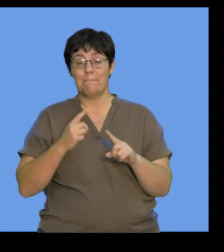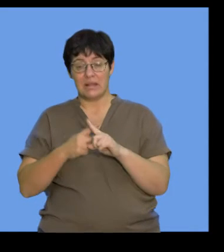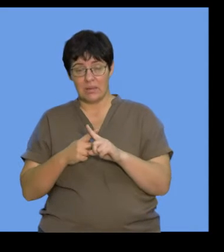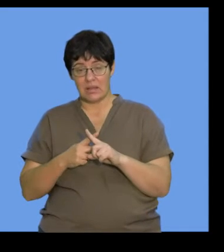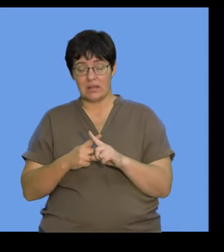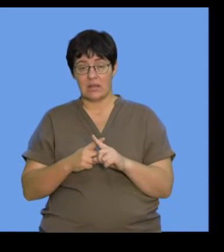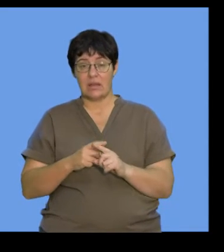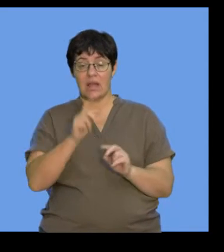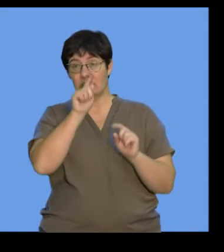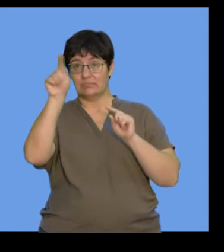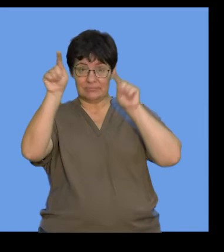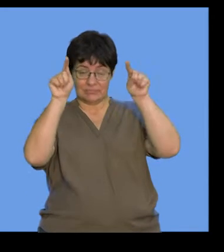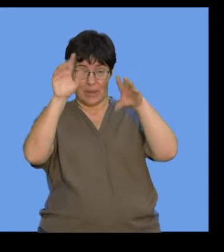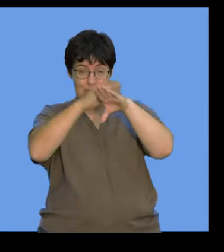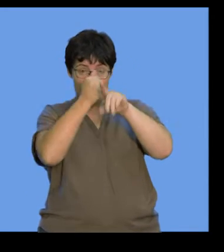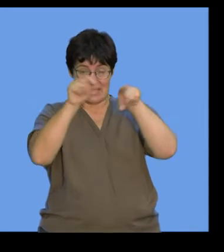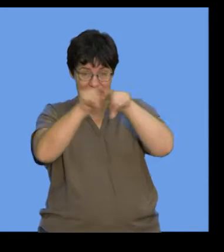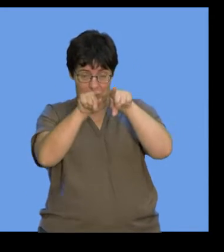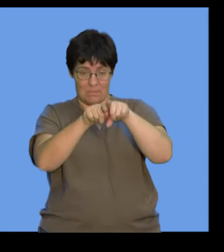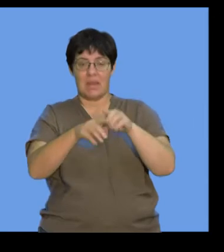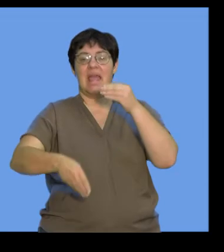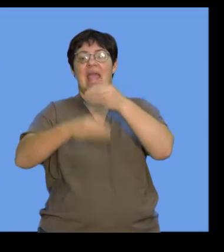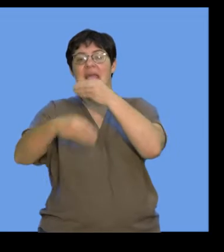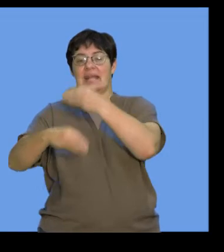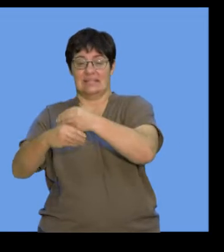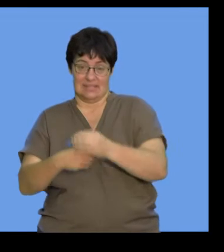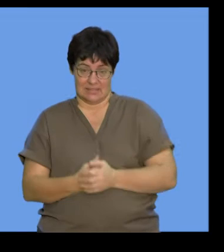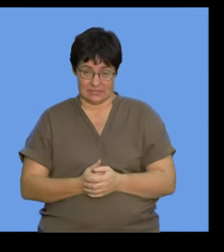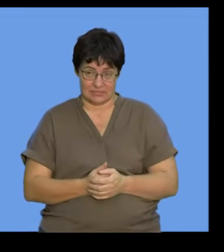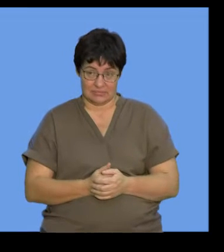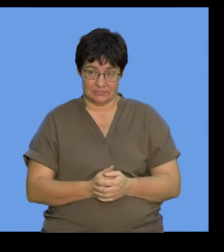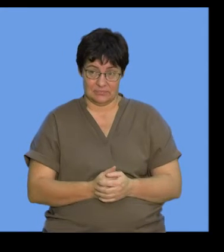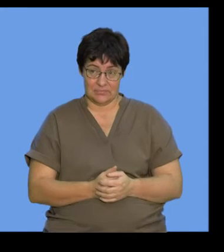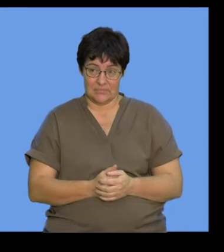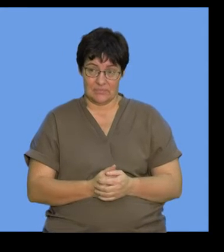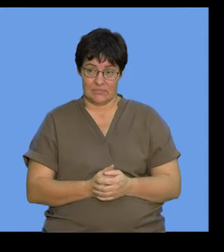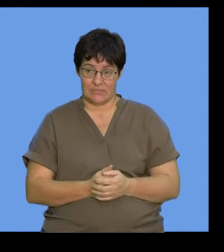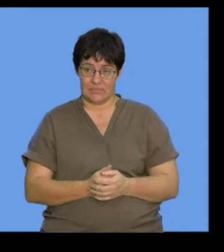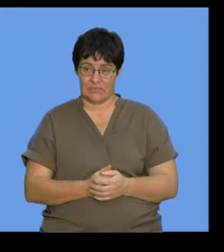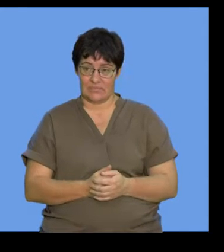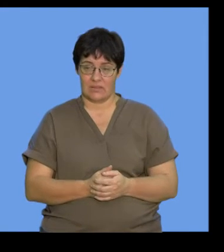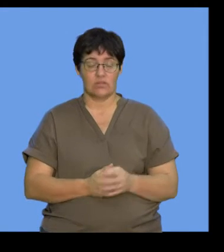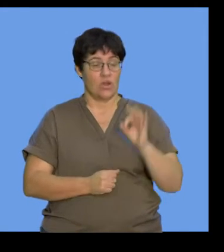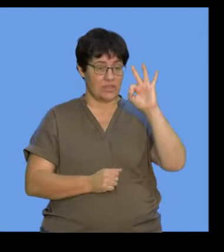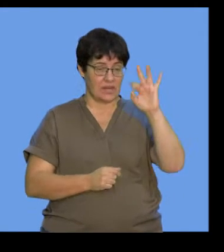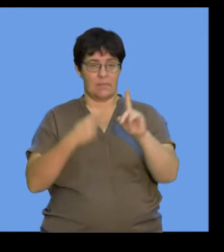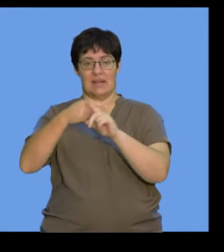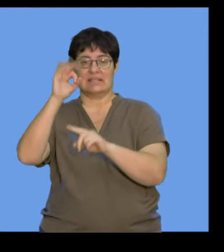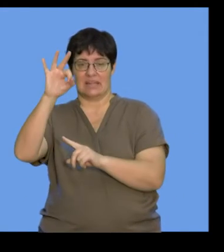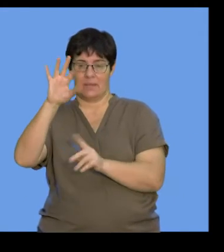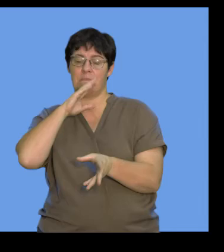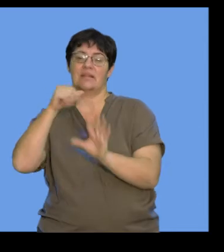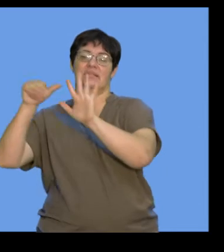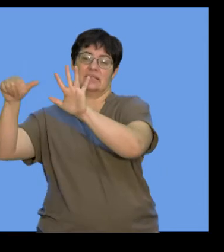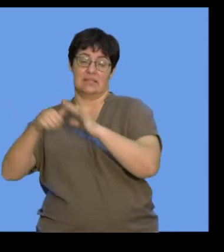is if you are multiplying powers of the same base, you must then add the exponents, right? So I must add the